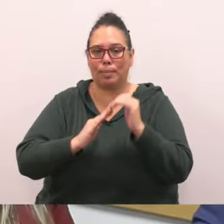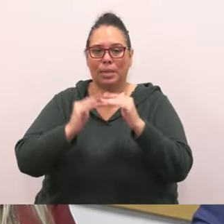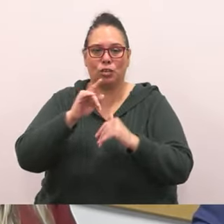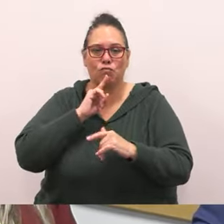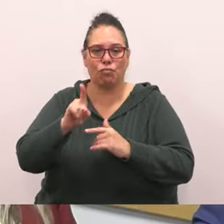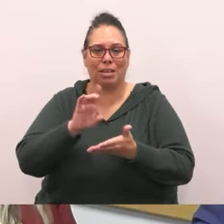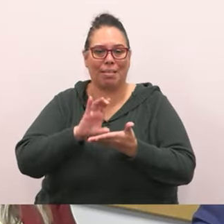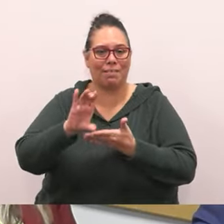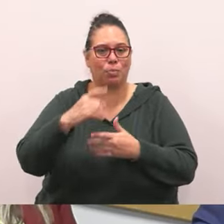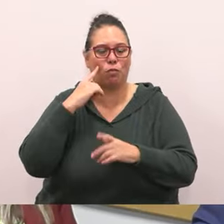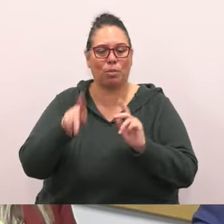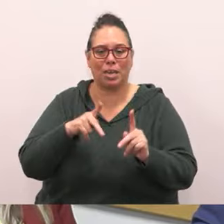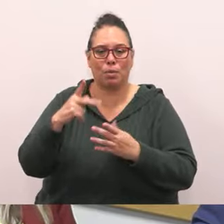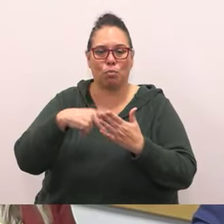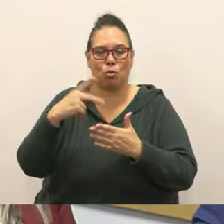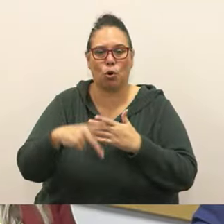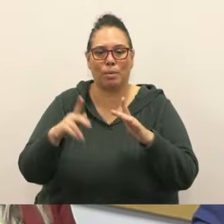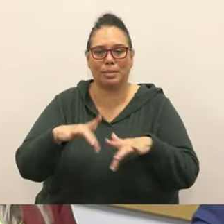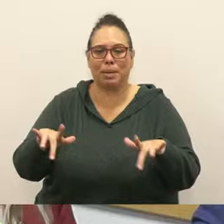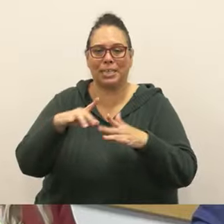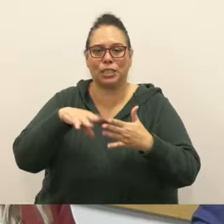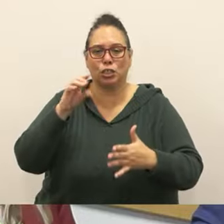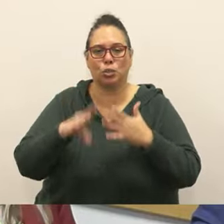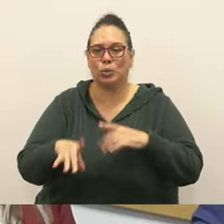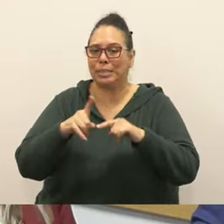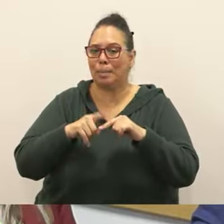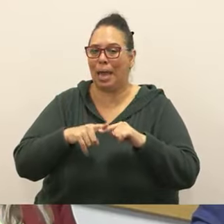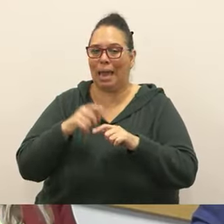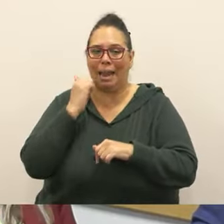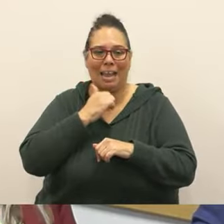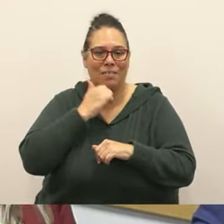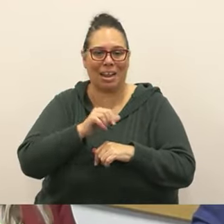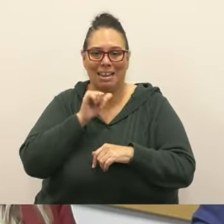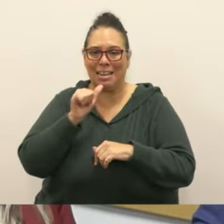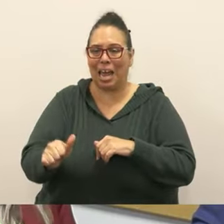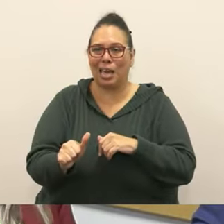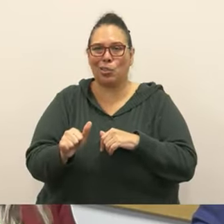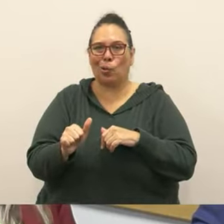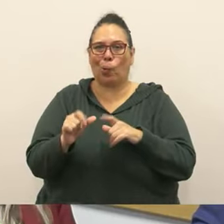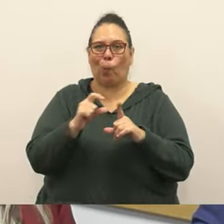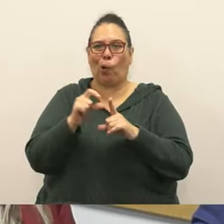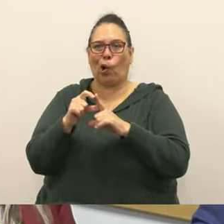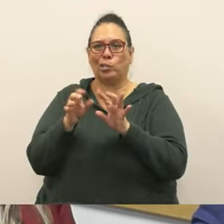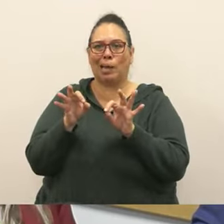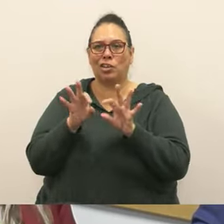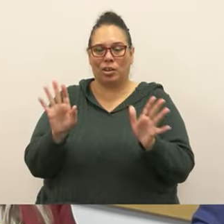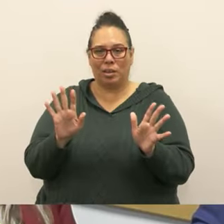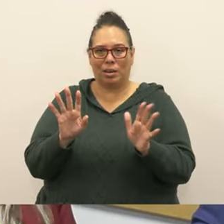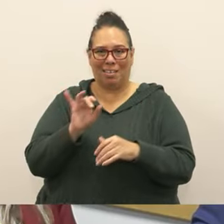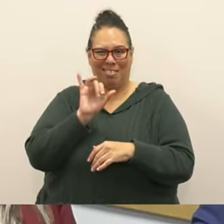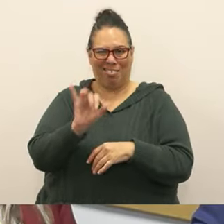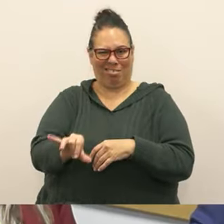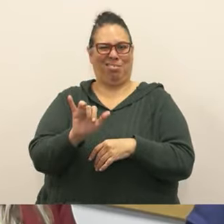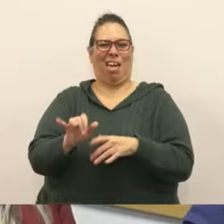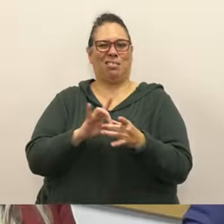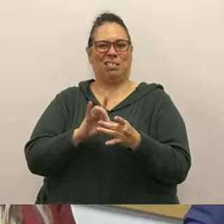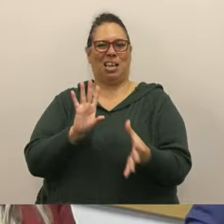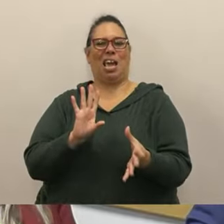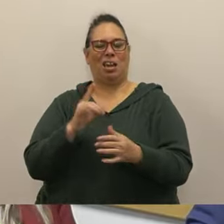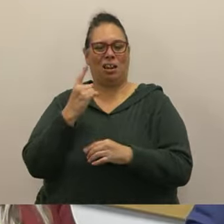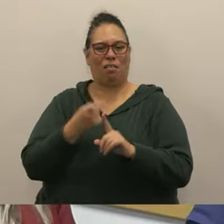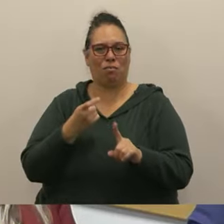investment to the people, programs, and spaces students depend on every day, not through optics or messaging. This kind of virtue signaling, disconnected from